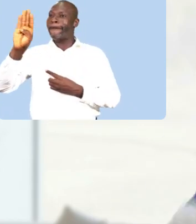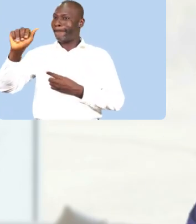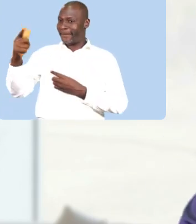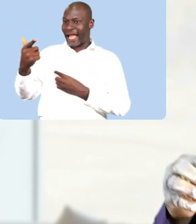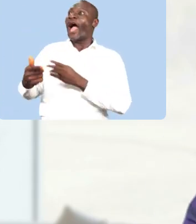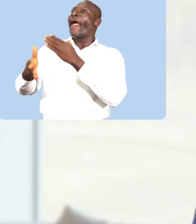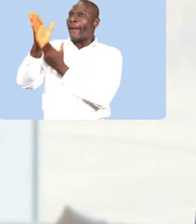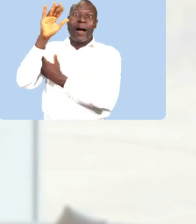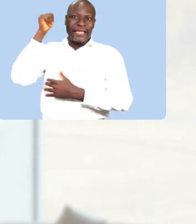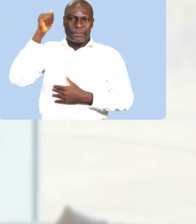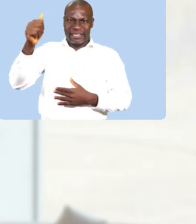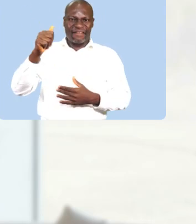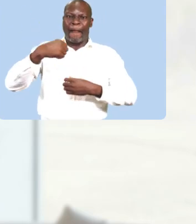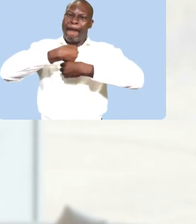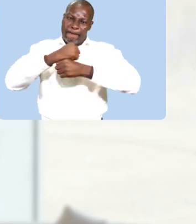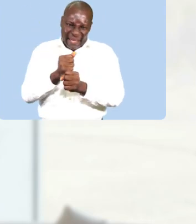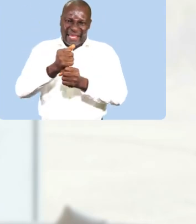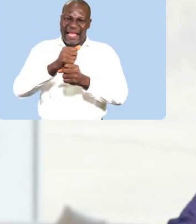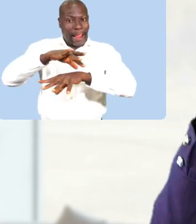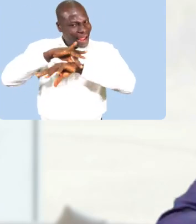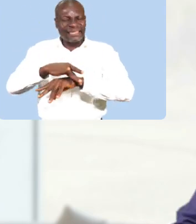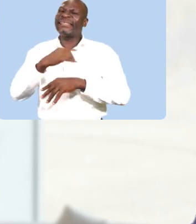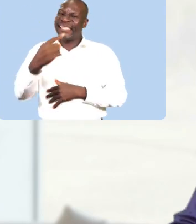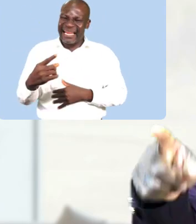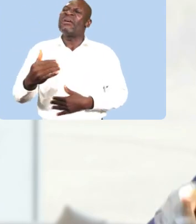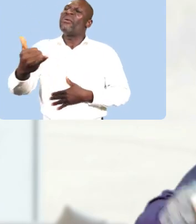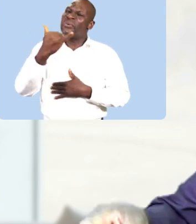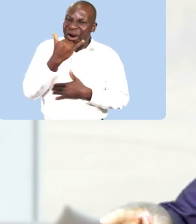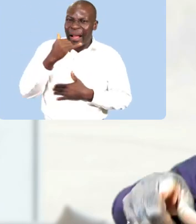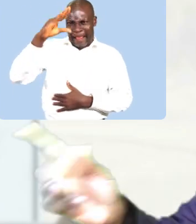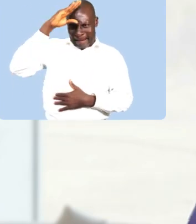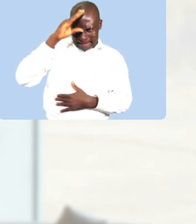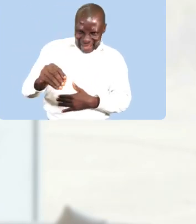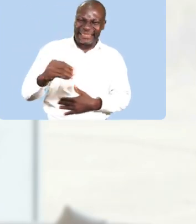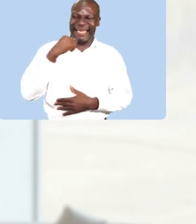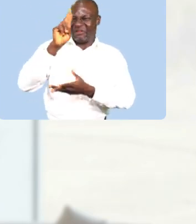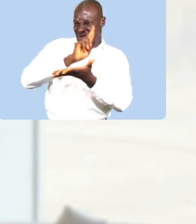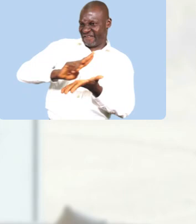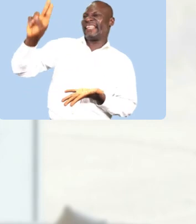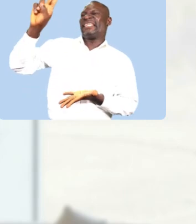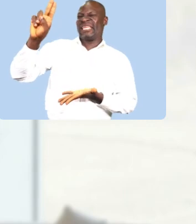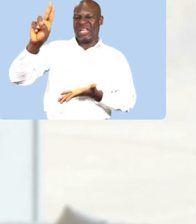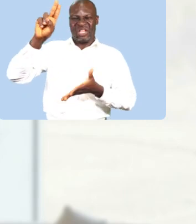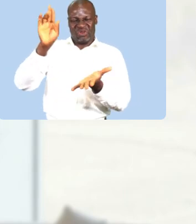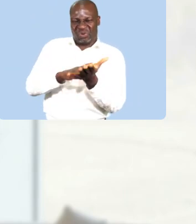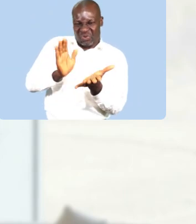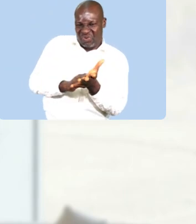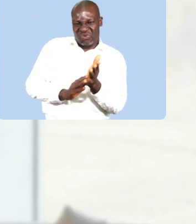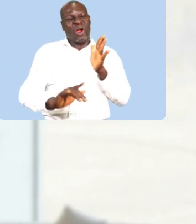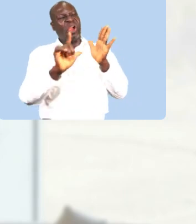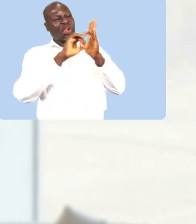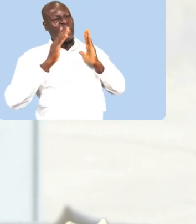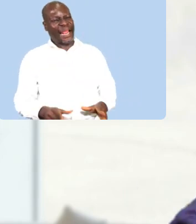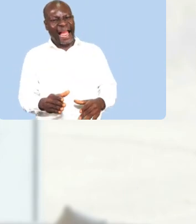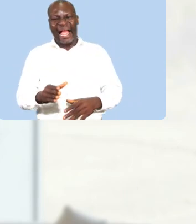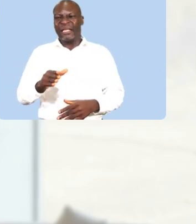born assassin, or I can say, I dear way, yet. Then, Nipa say, because university were here, eh? Me your lawyer, me a deben, deben,